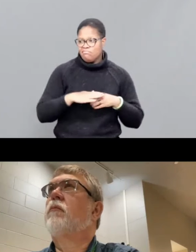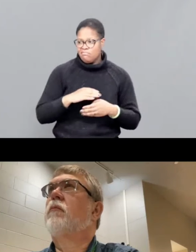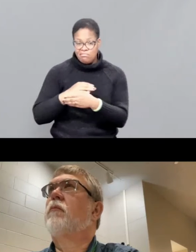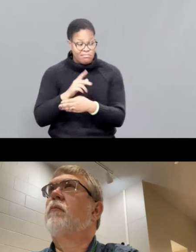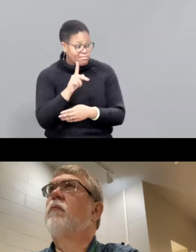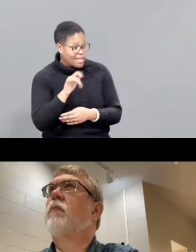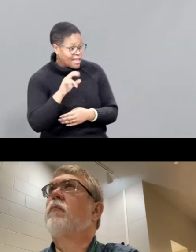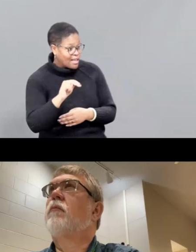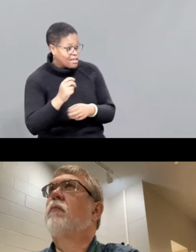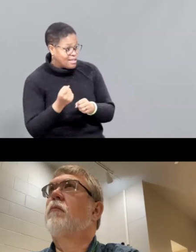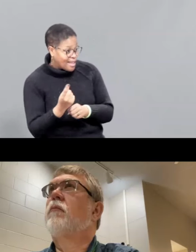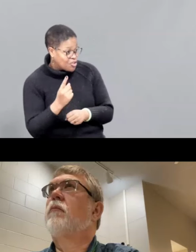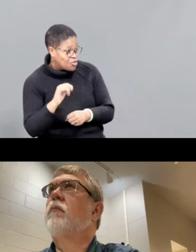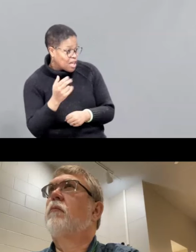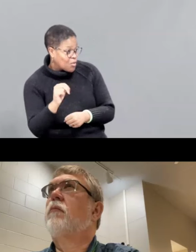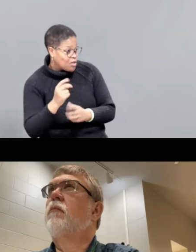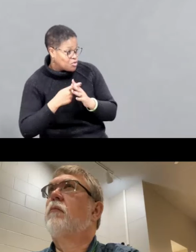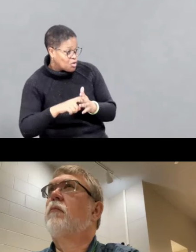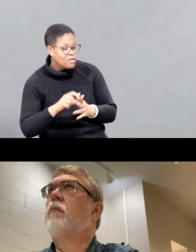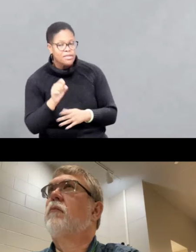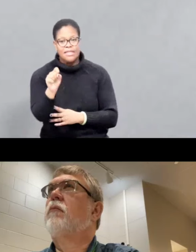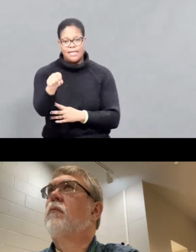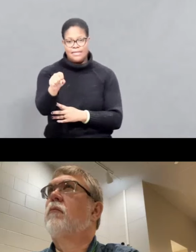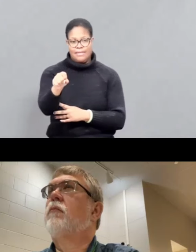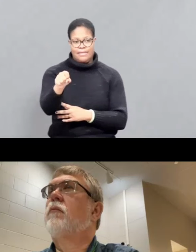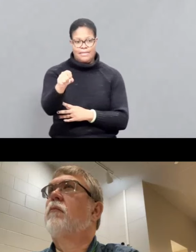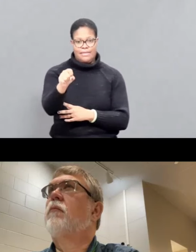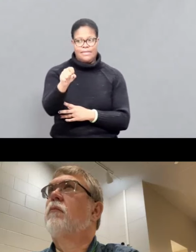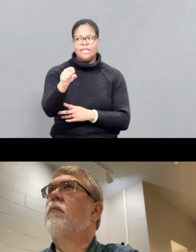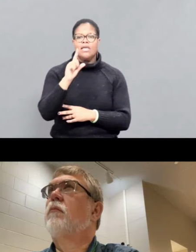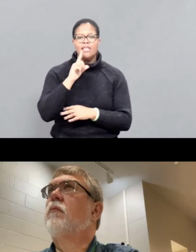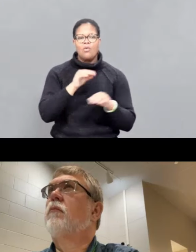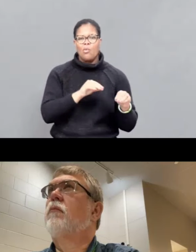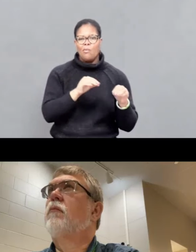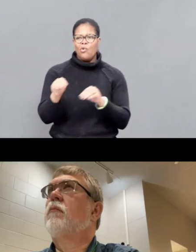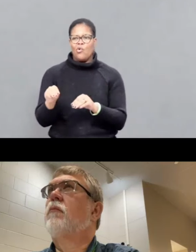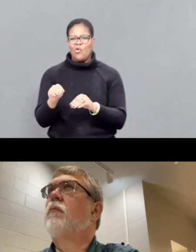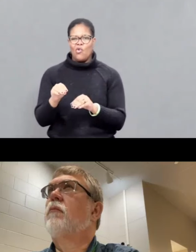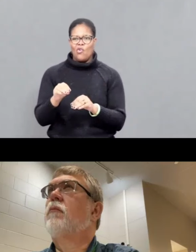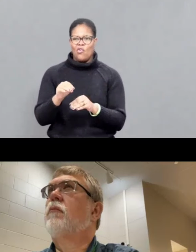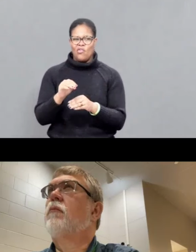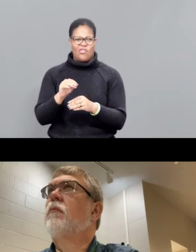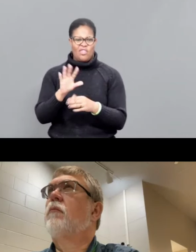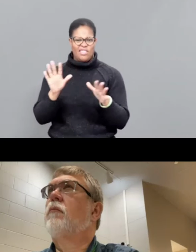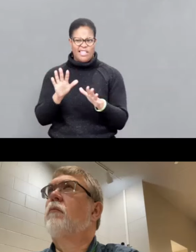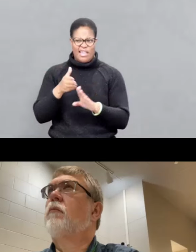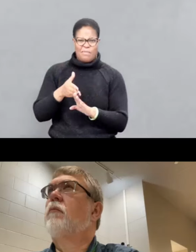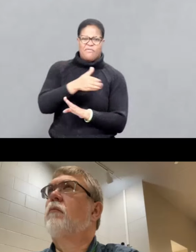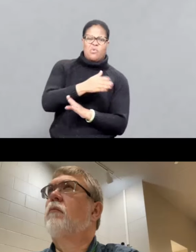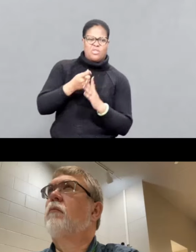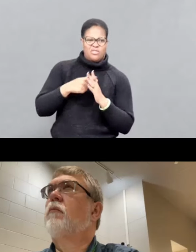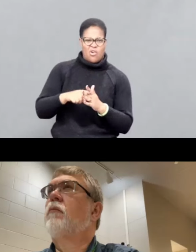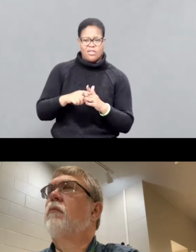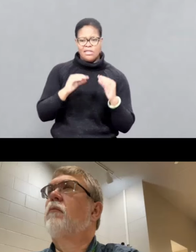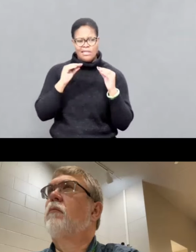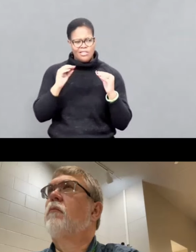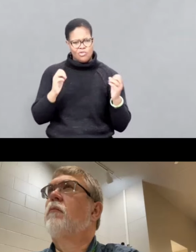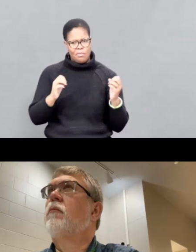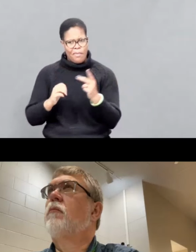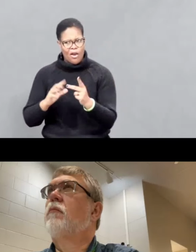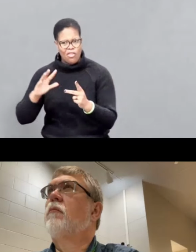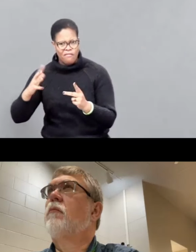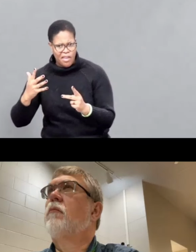start in January? In January, yes. So they'll be moving in like that Sunday before we start. Our teachers come back on the